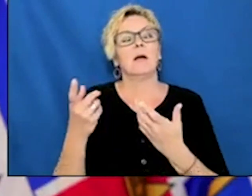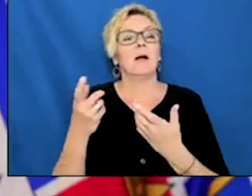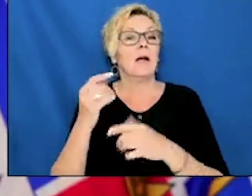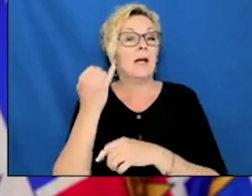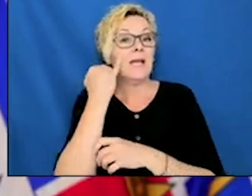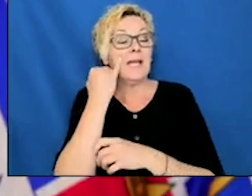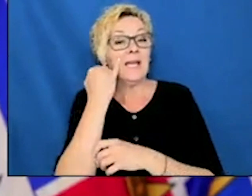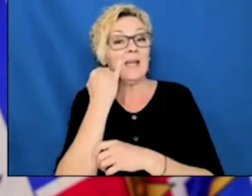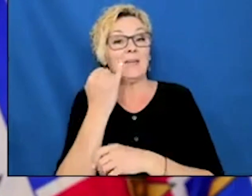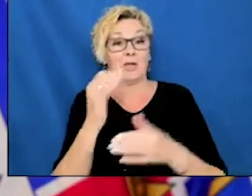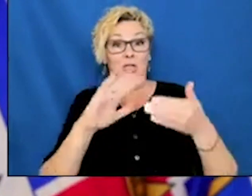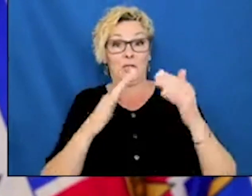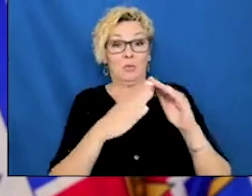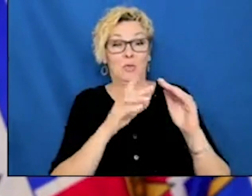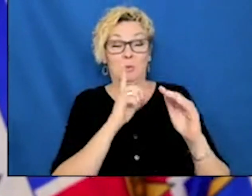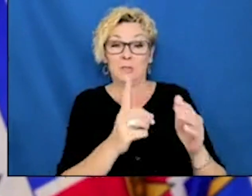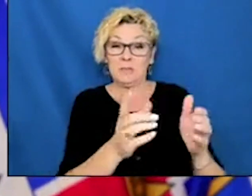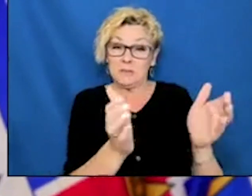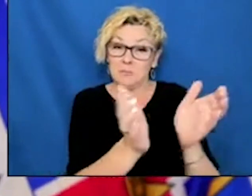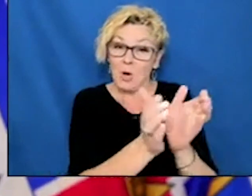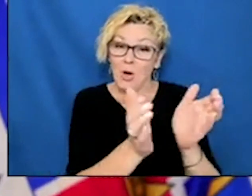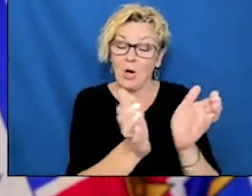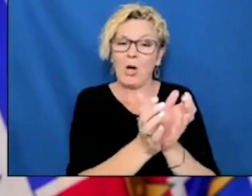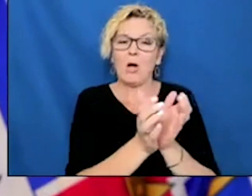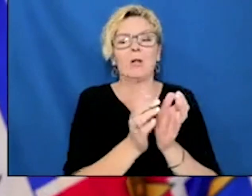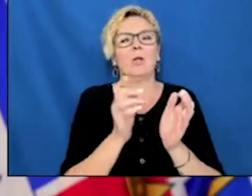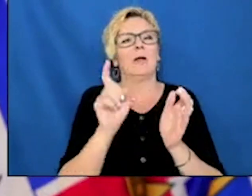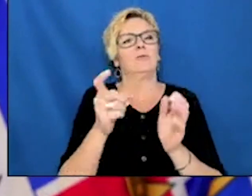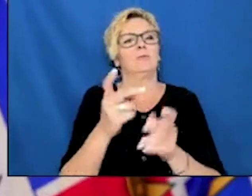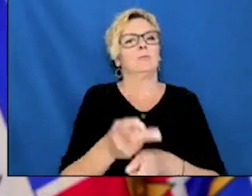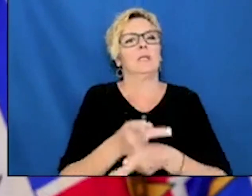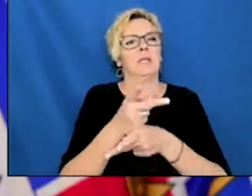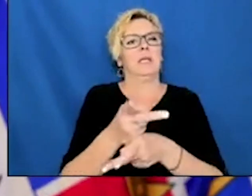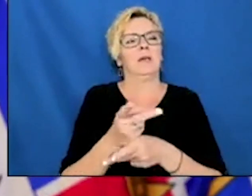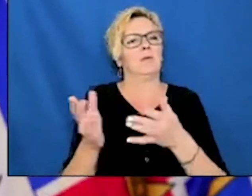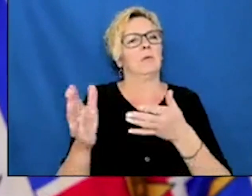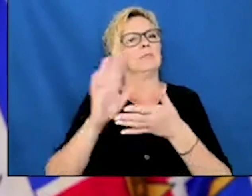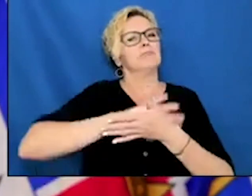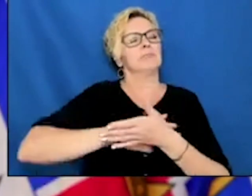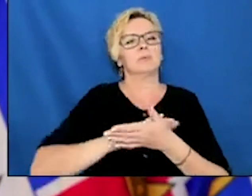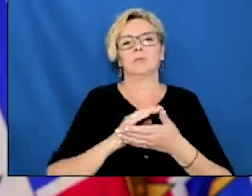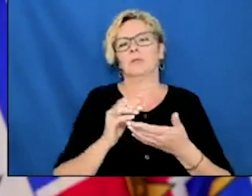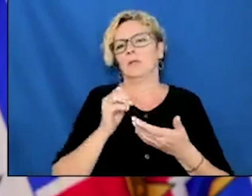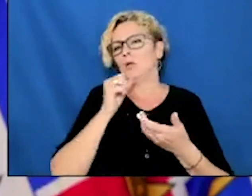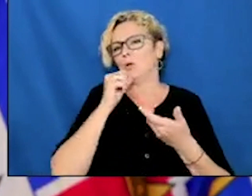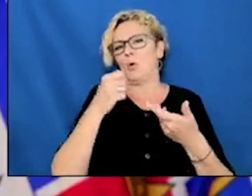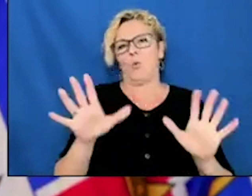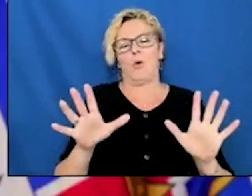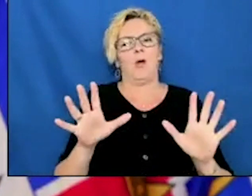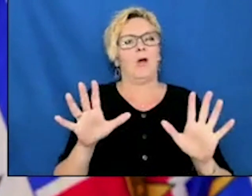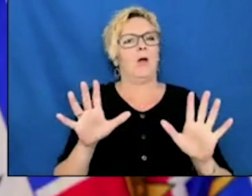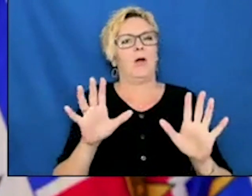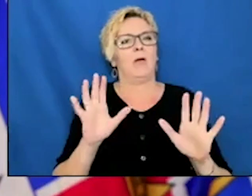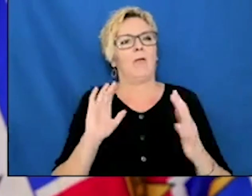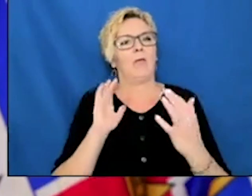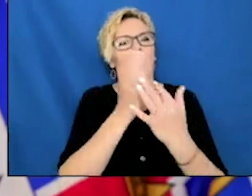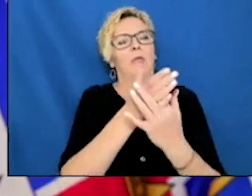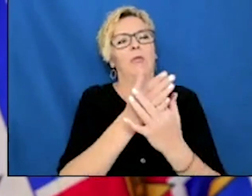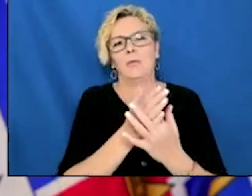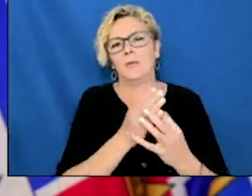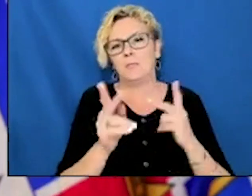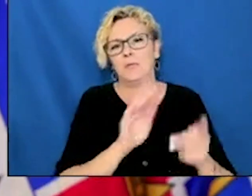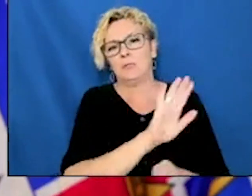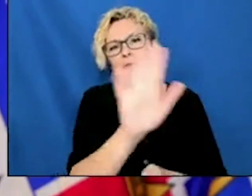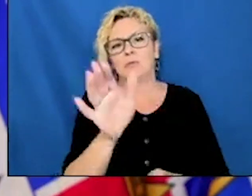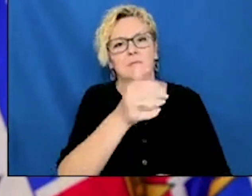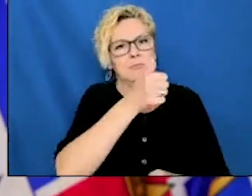of the community can be identifiable. Our priority is and always will be making the best decisions with